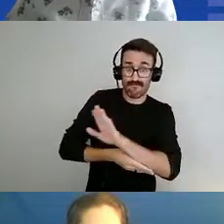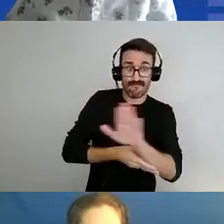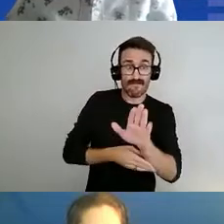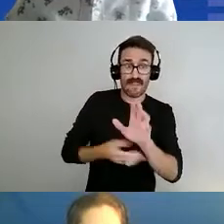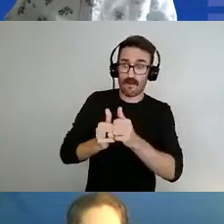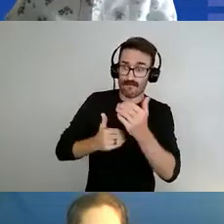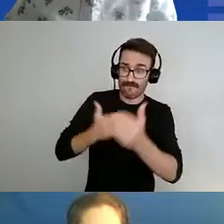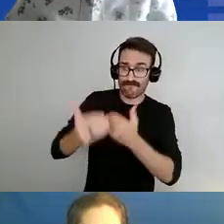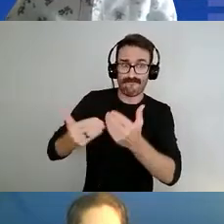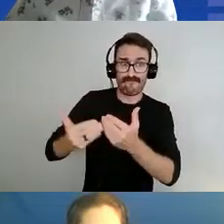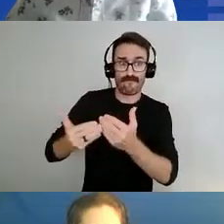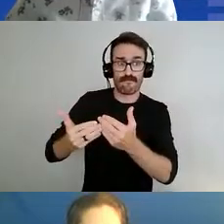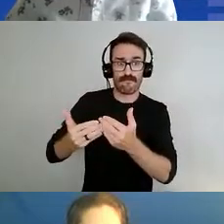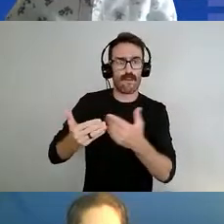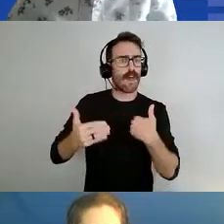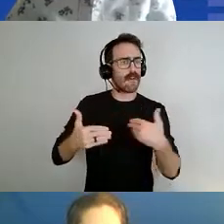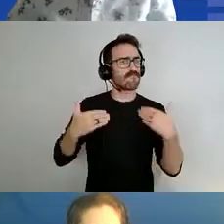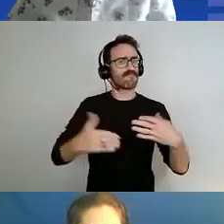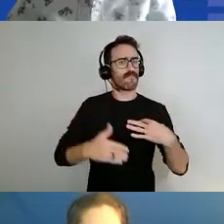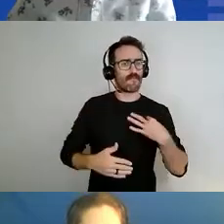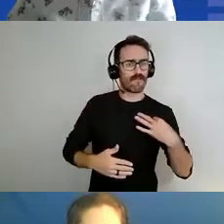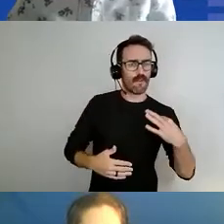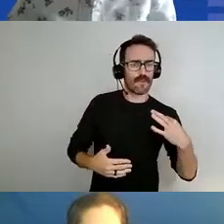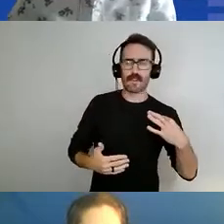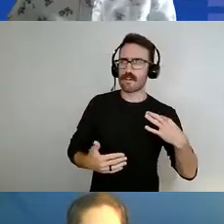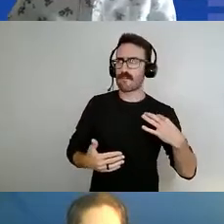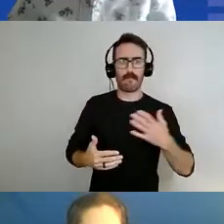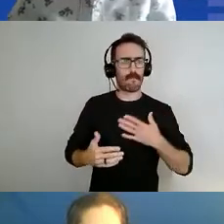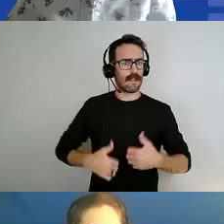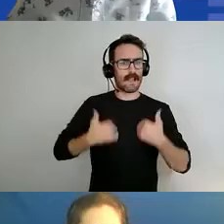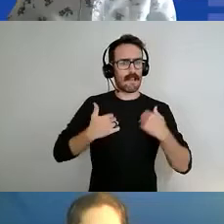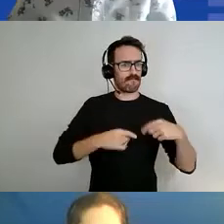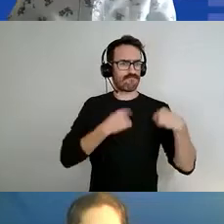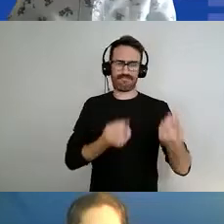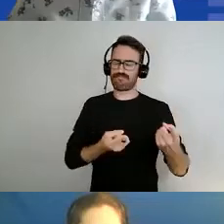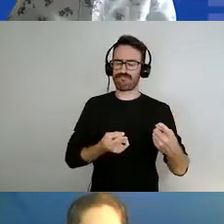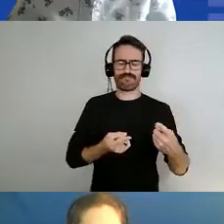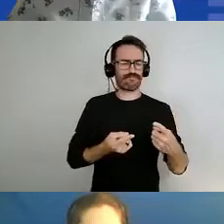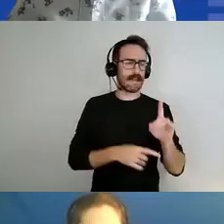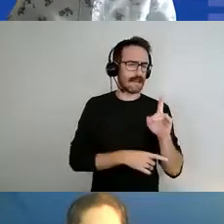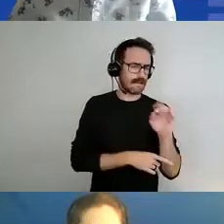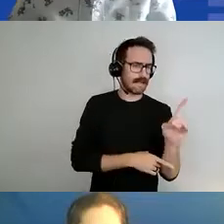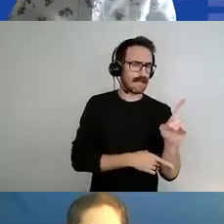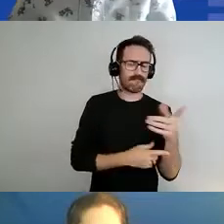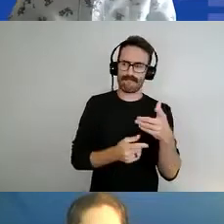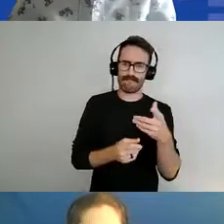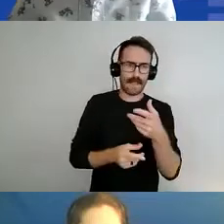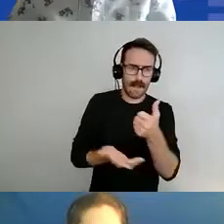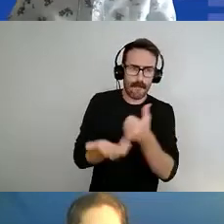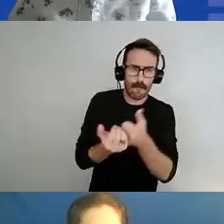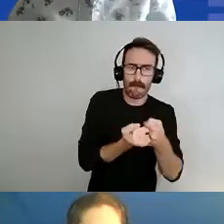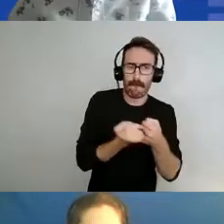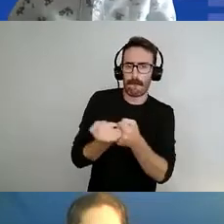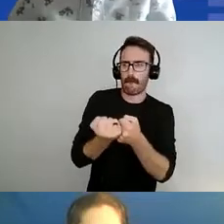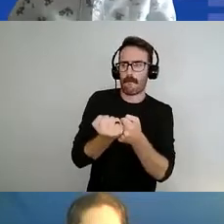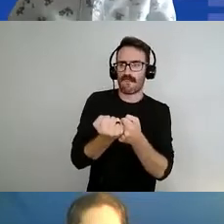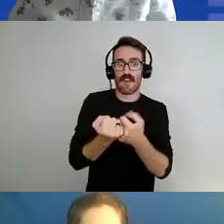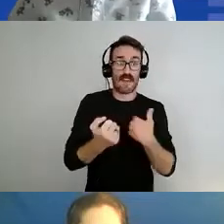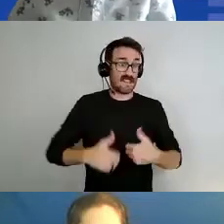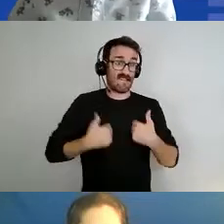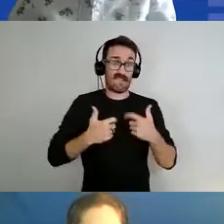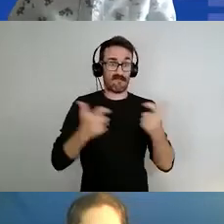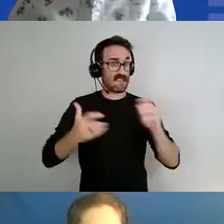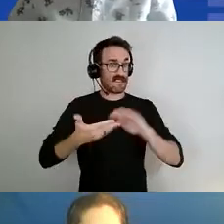think I've volunteered. It's kind of been what I've done all my life. A lot of that because we were in a big city in that era. That's kind of what you did,